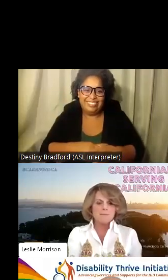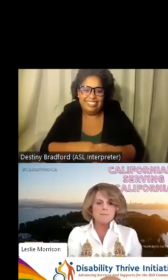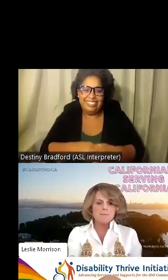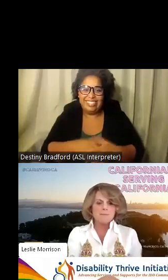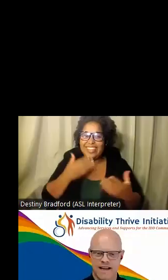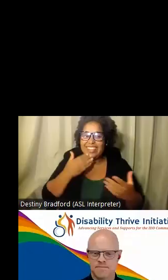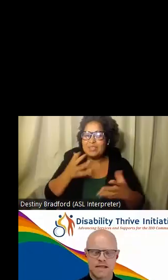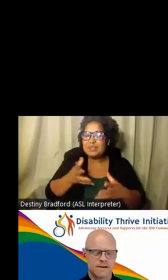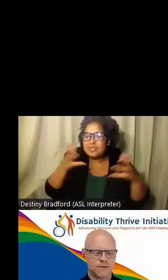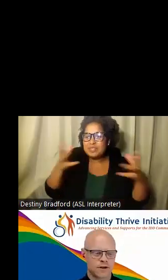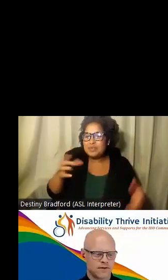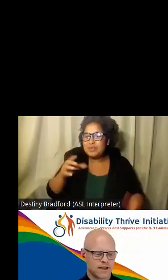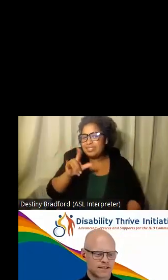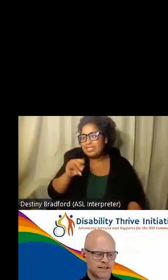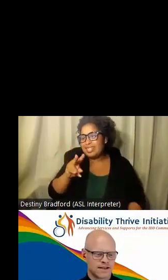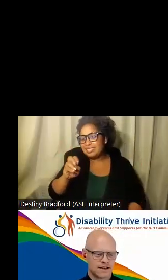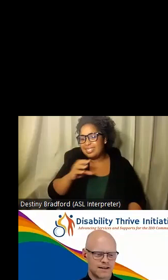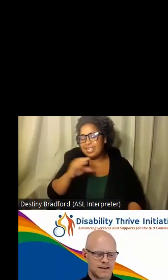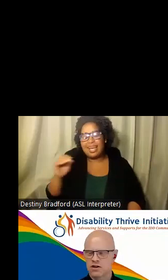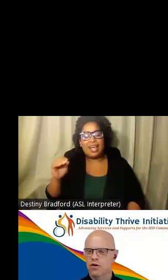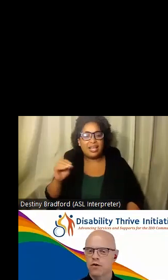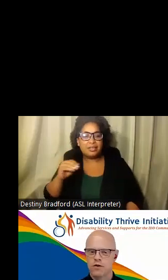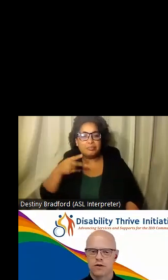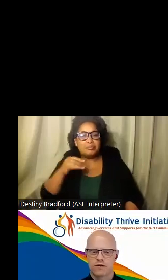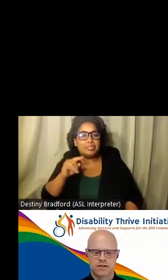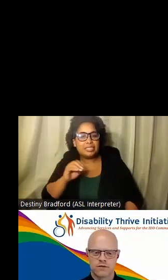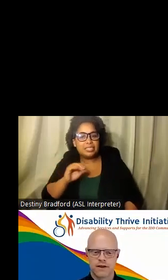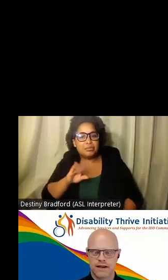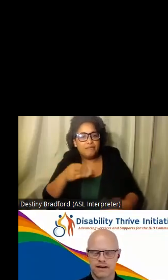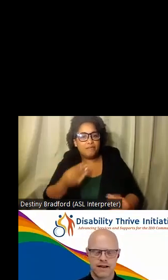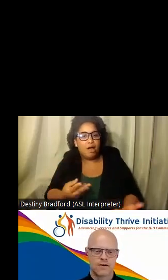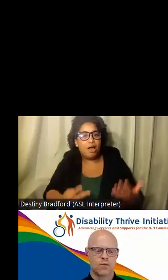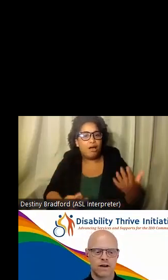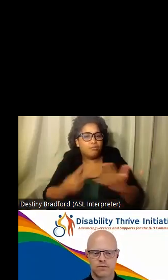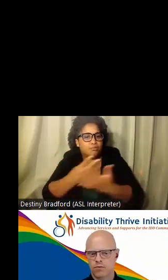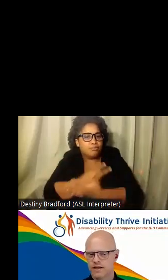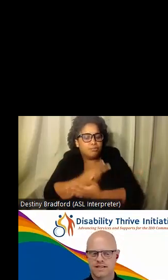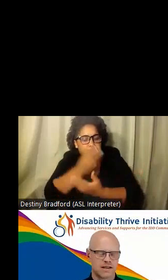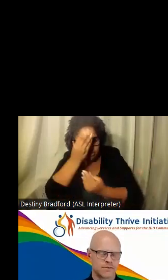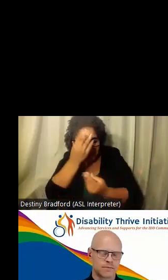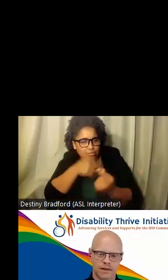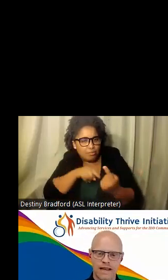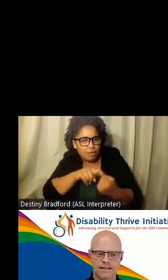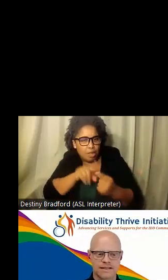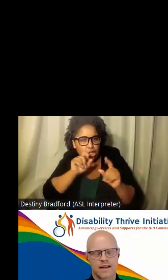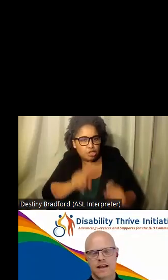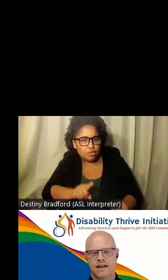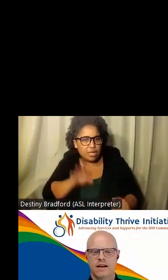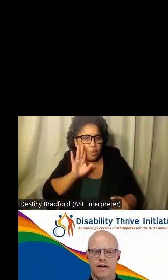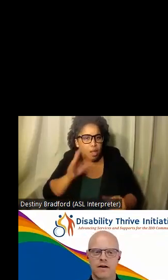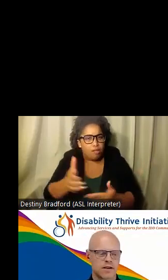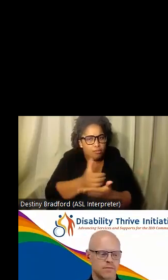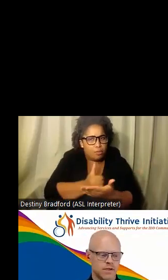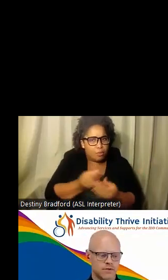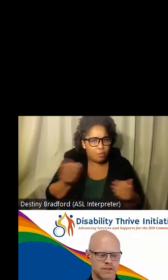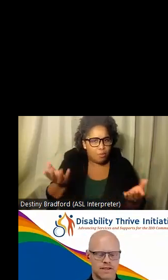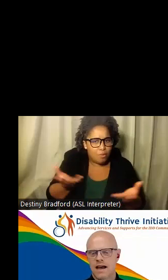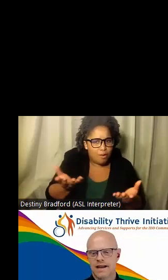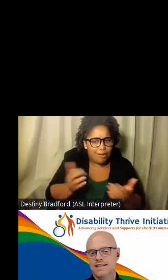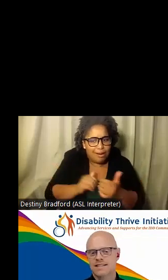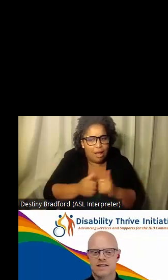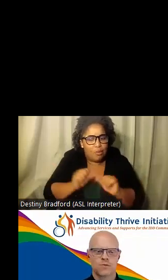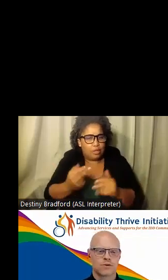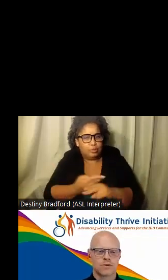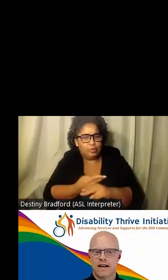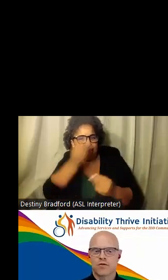Thanks so much, Leslie and Pete, for giving us a little overview of the survey and what it's going to collect and kind of how it can be used.